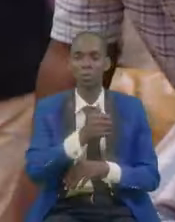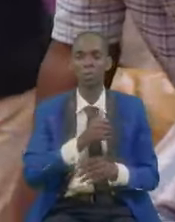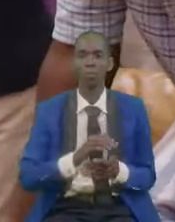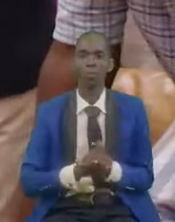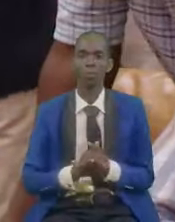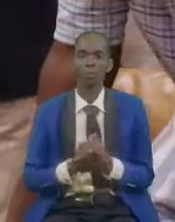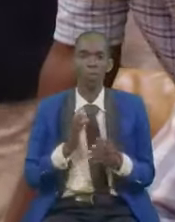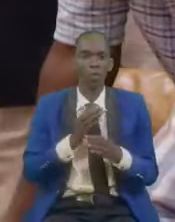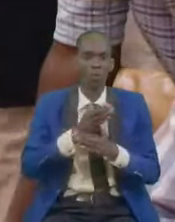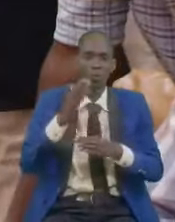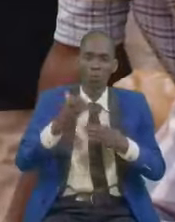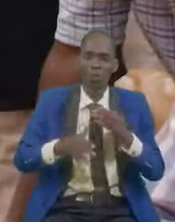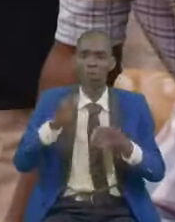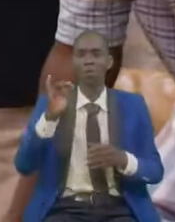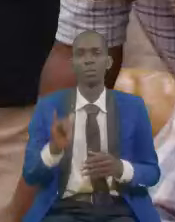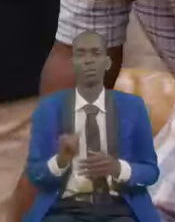wholeheartedly,